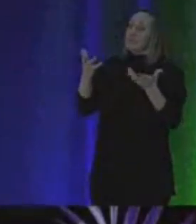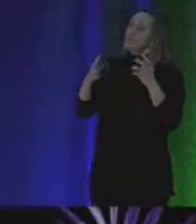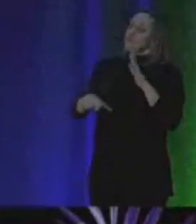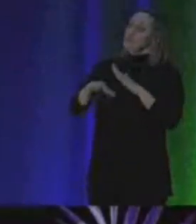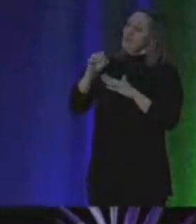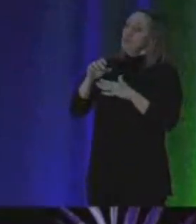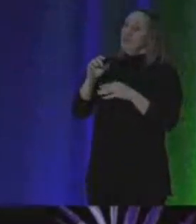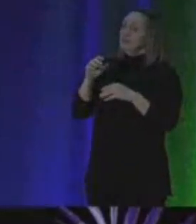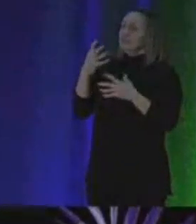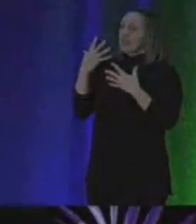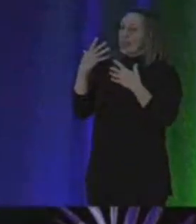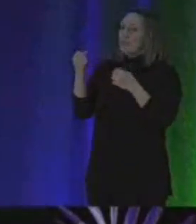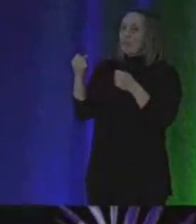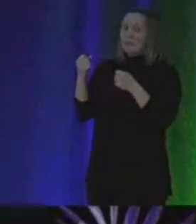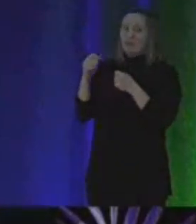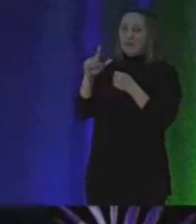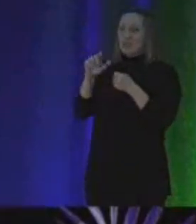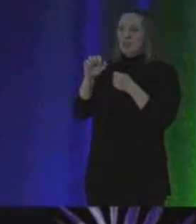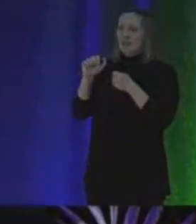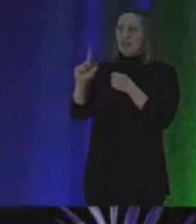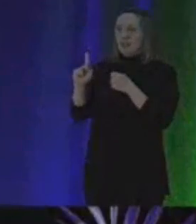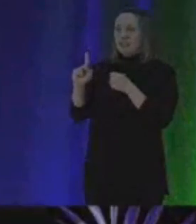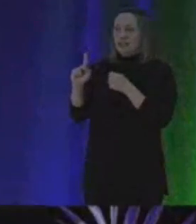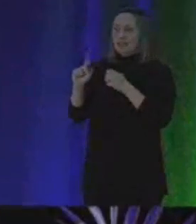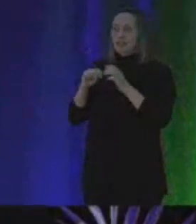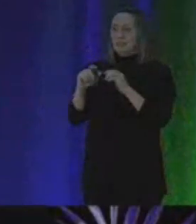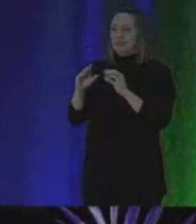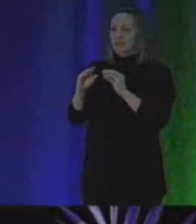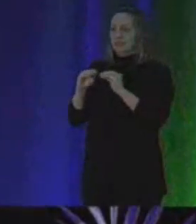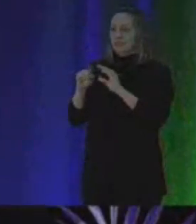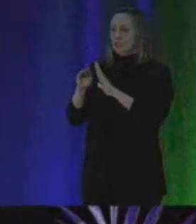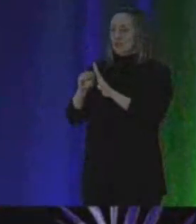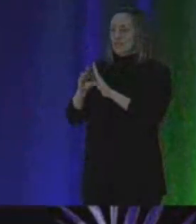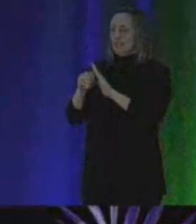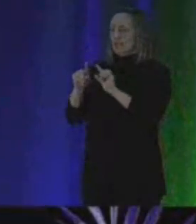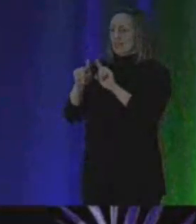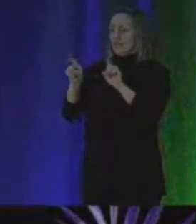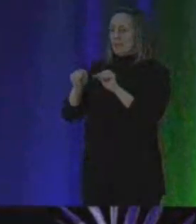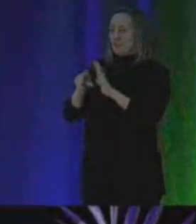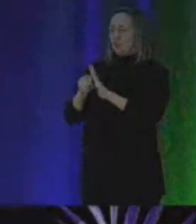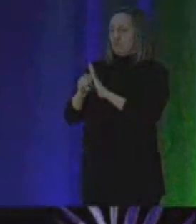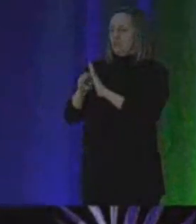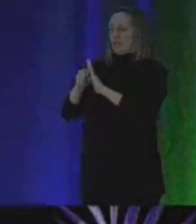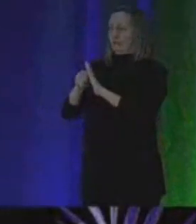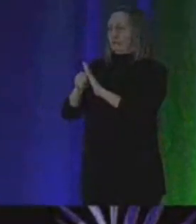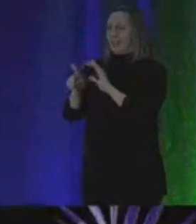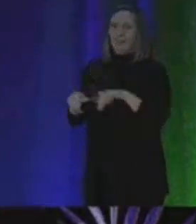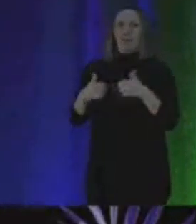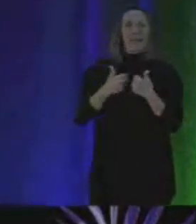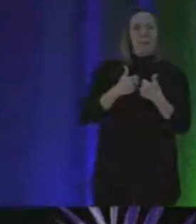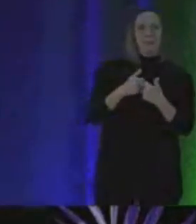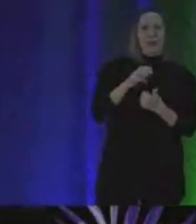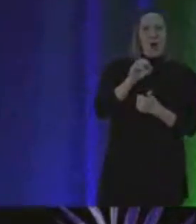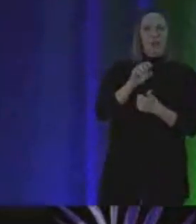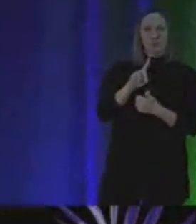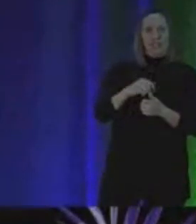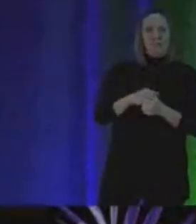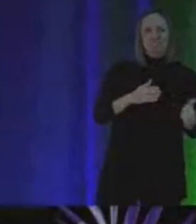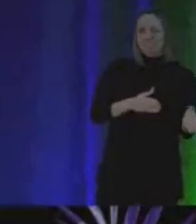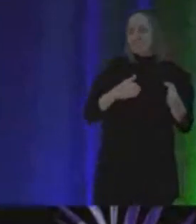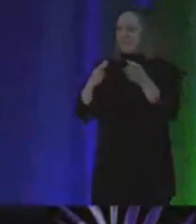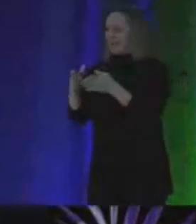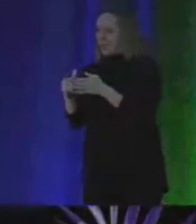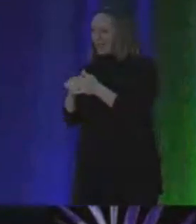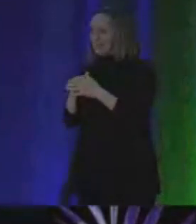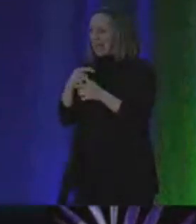leak, you take a snapshot and then you go play Call of Duty. And then you come